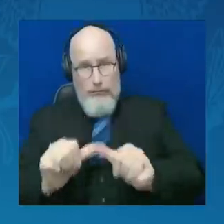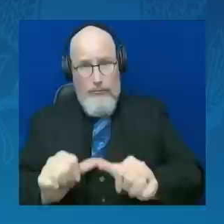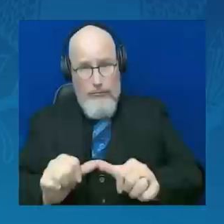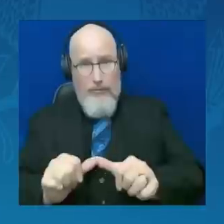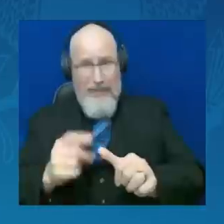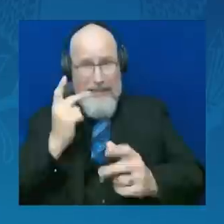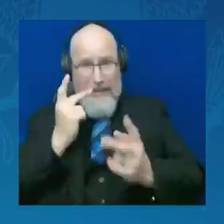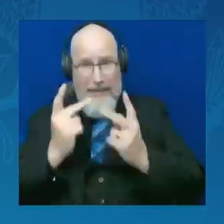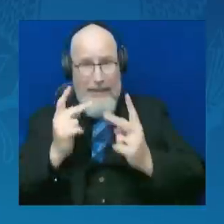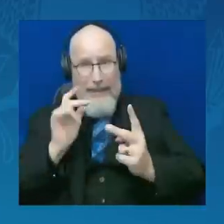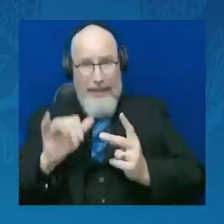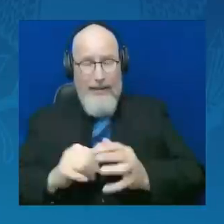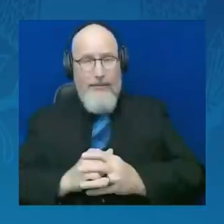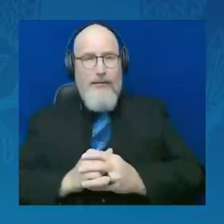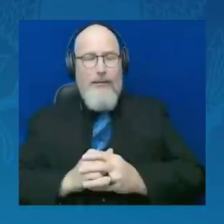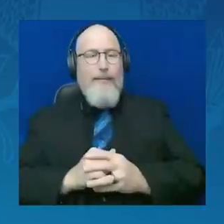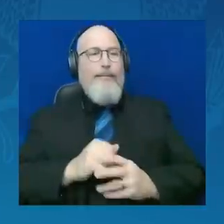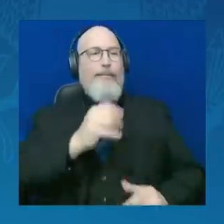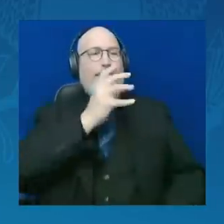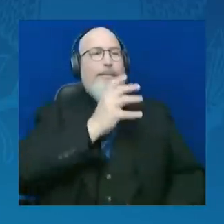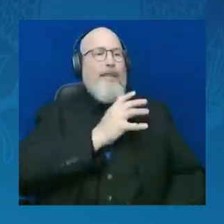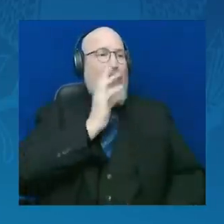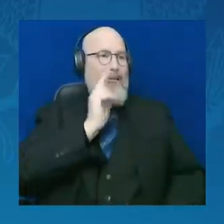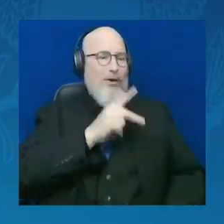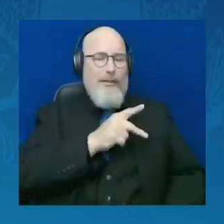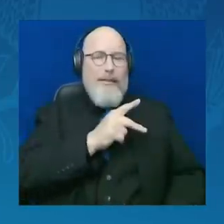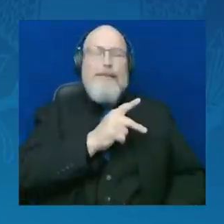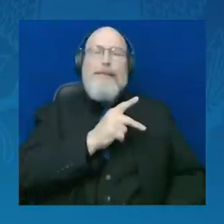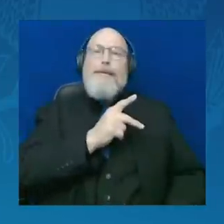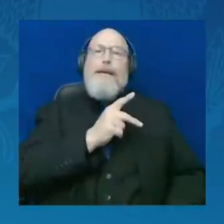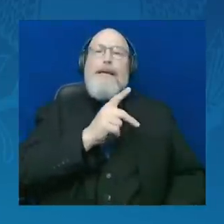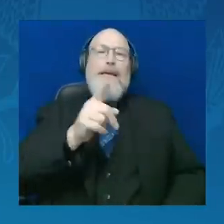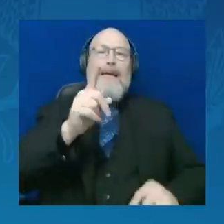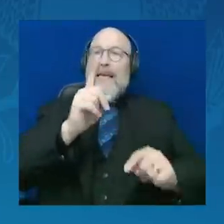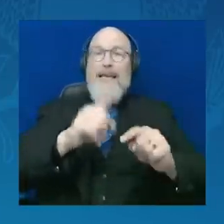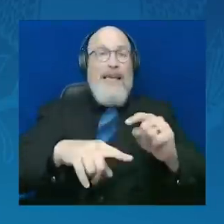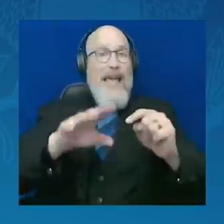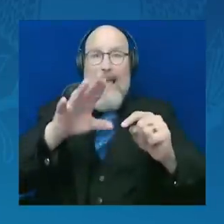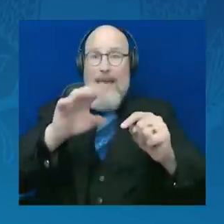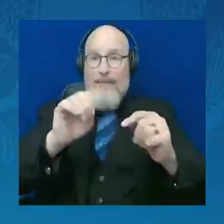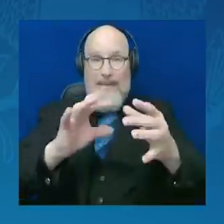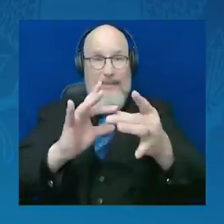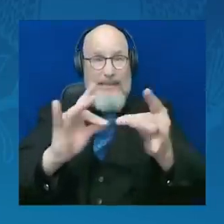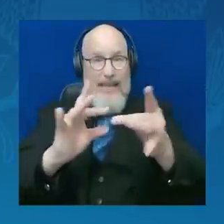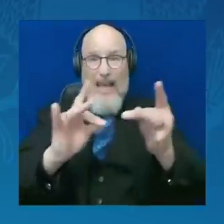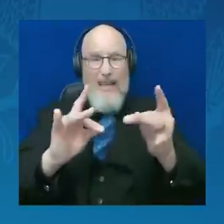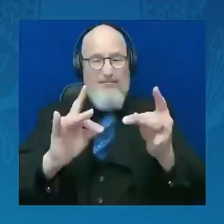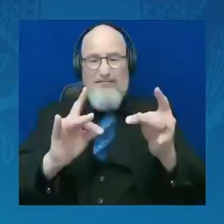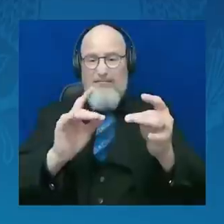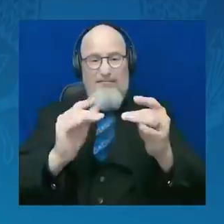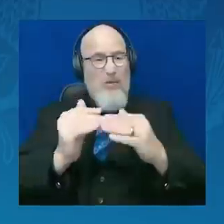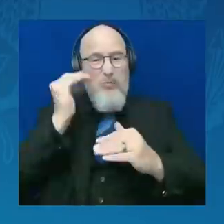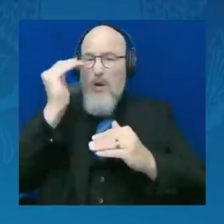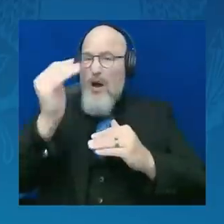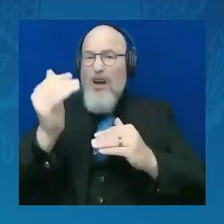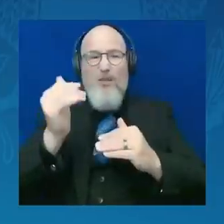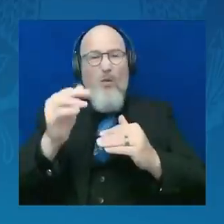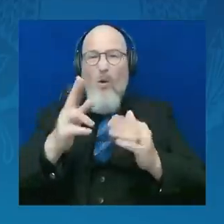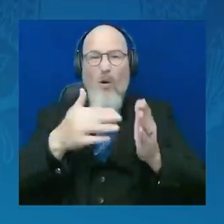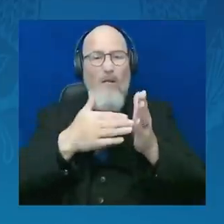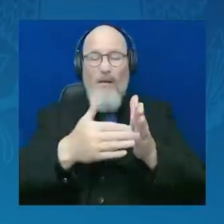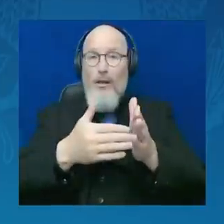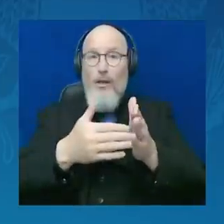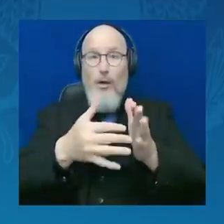It cannot be said too frequently or strongly enough. The relationship between the United States